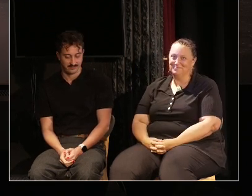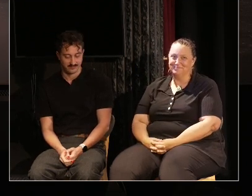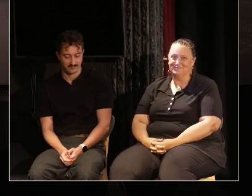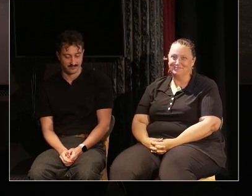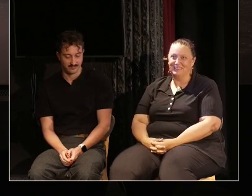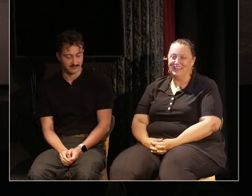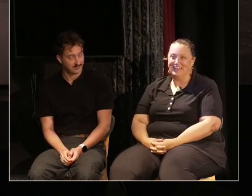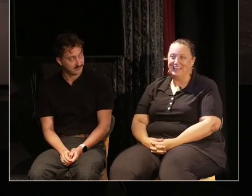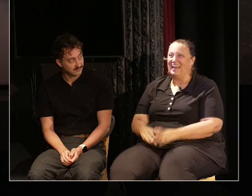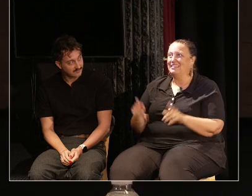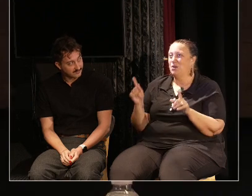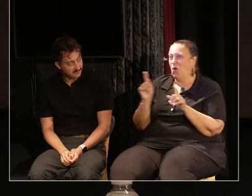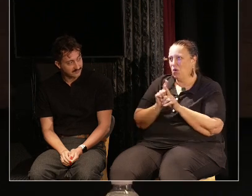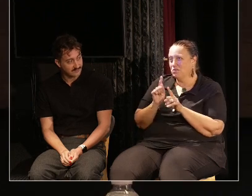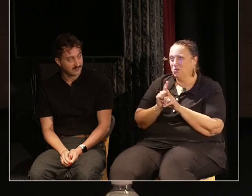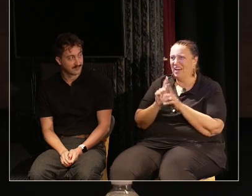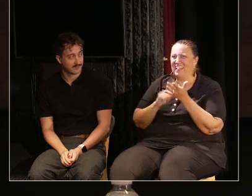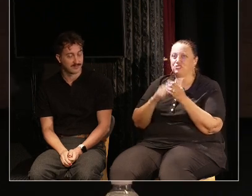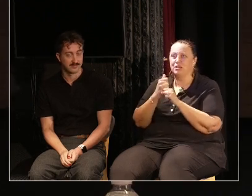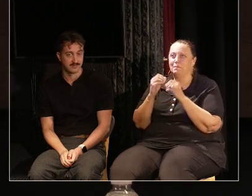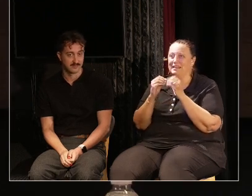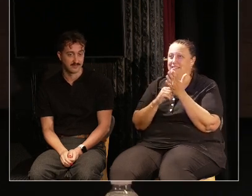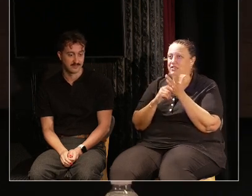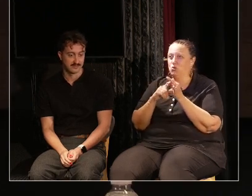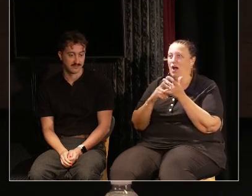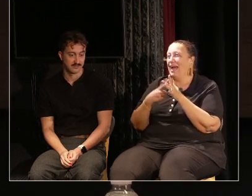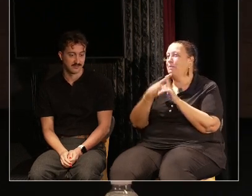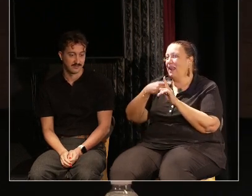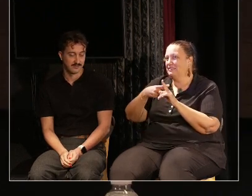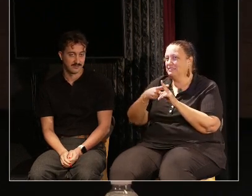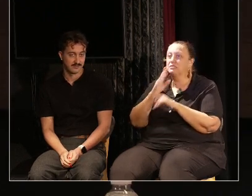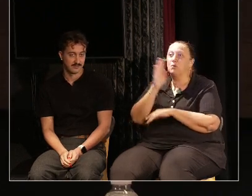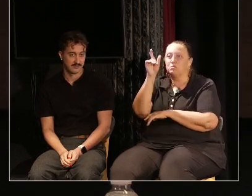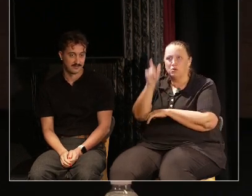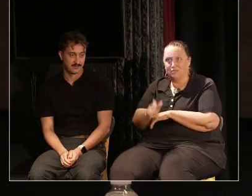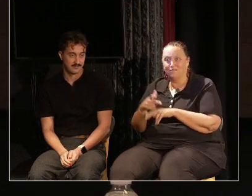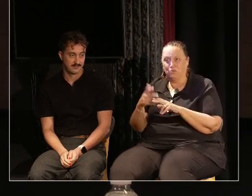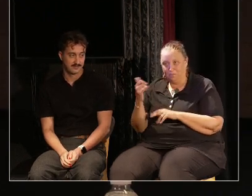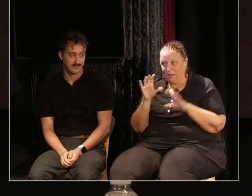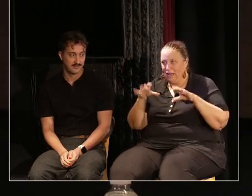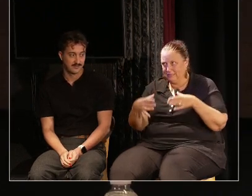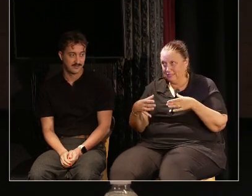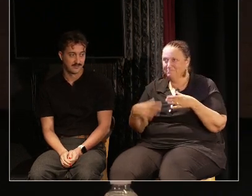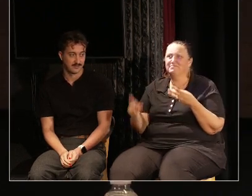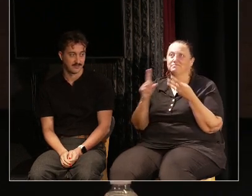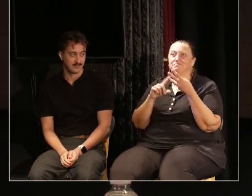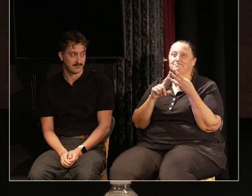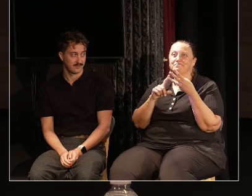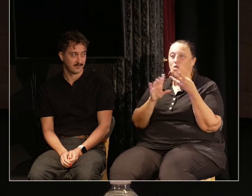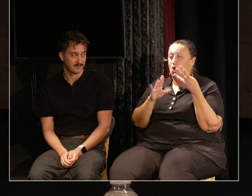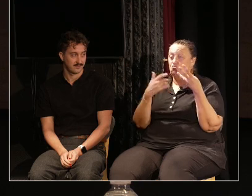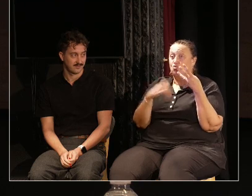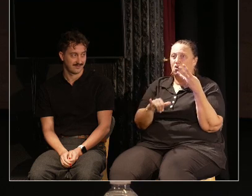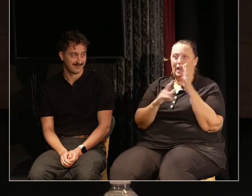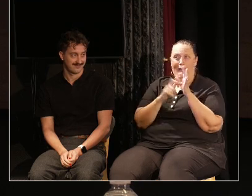He's also the party's LGBTQIA plus spokesperson. We have got Labor member, oh no, that's in the